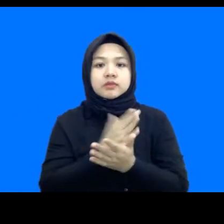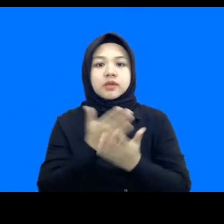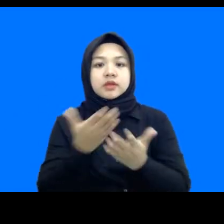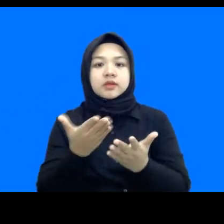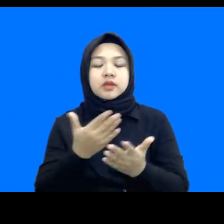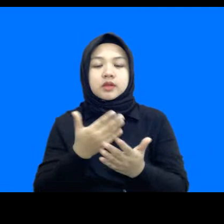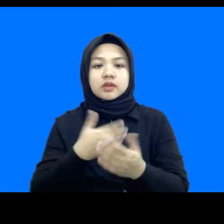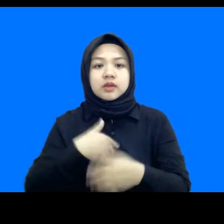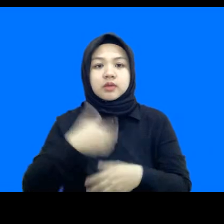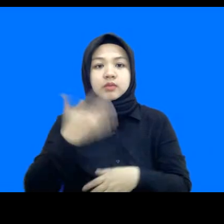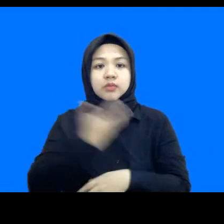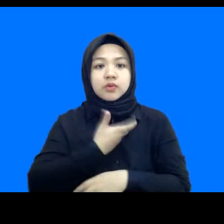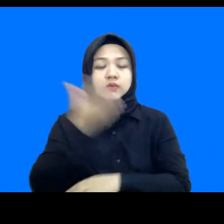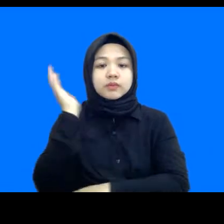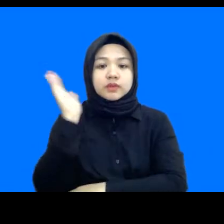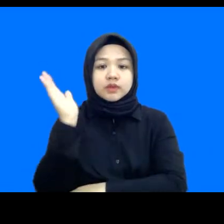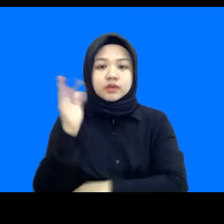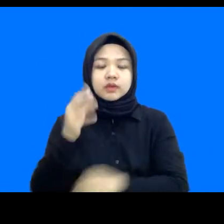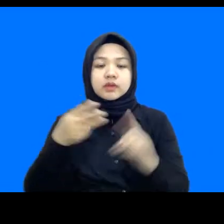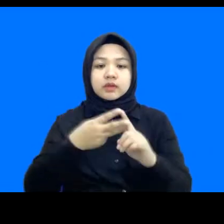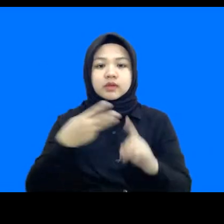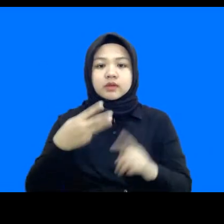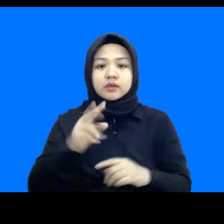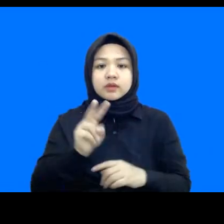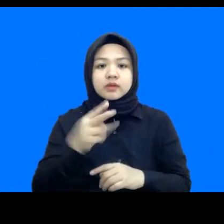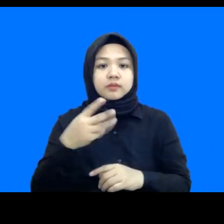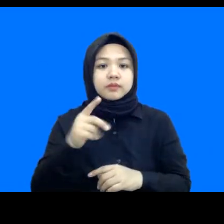Okay, Beverly.